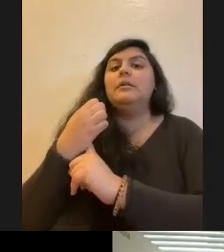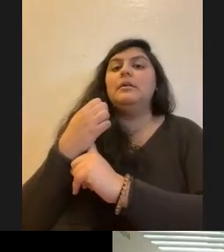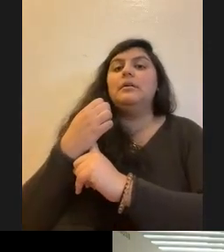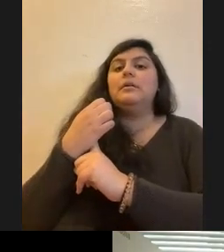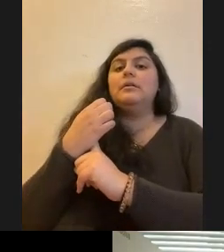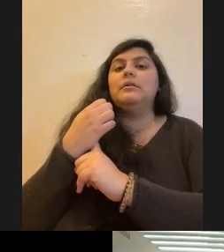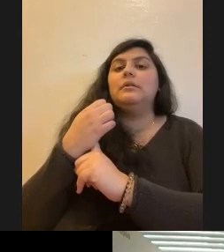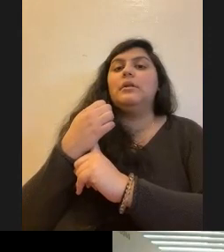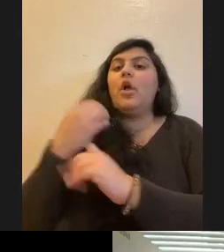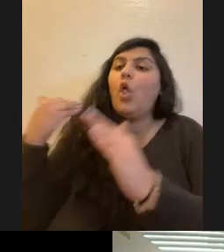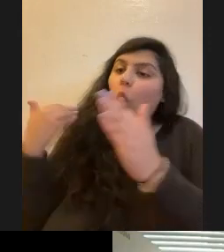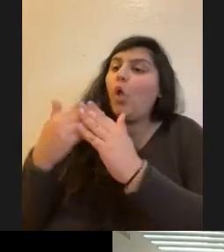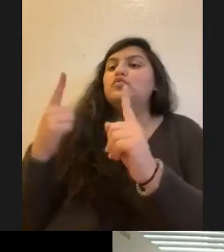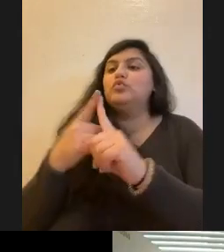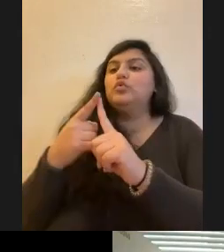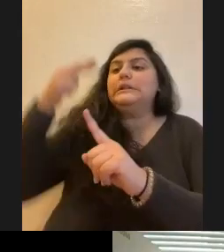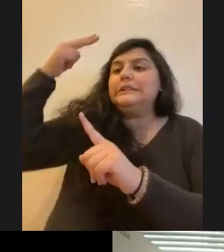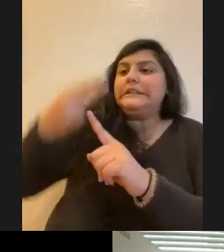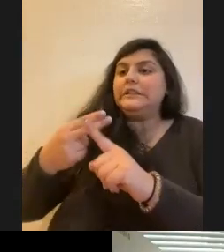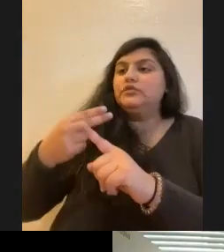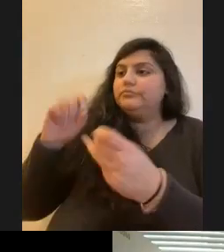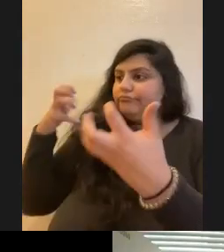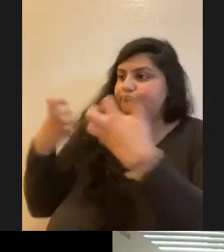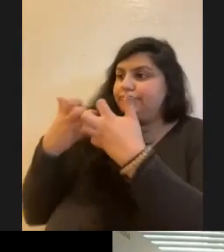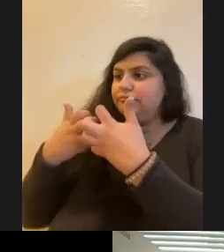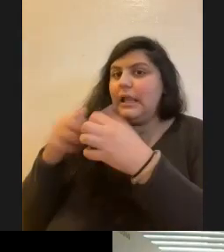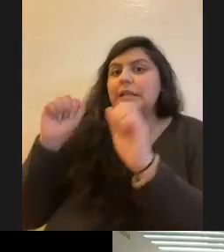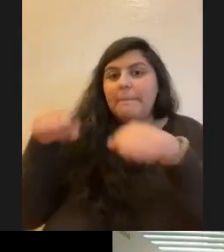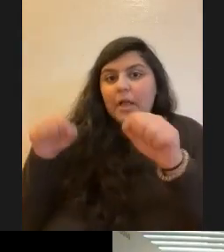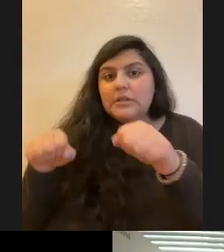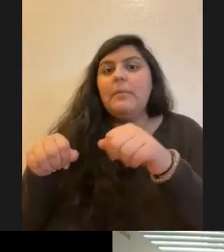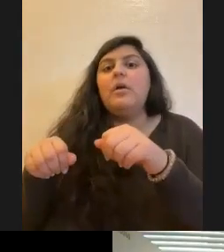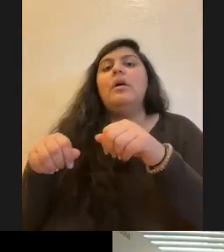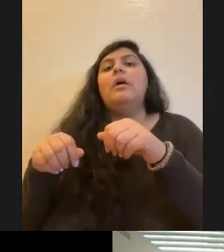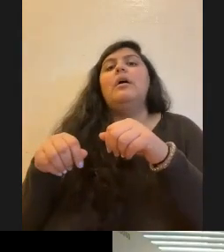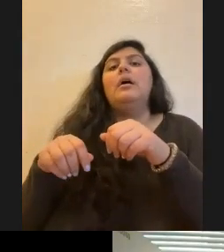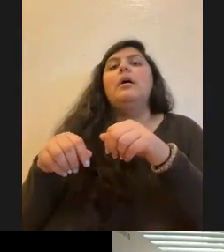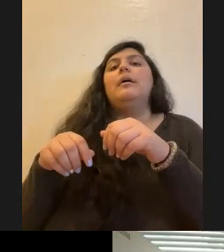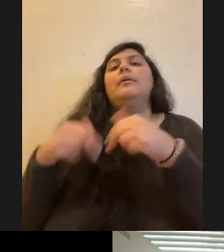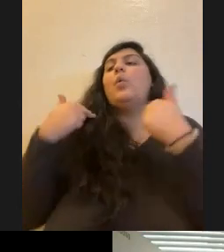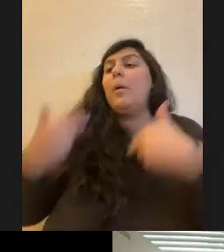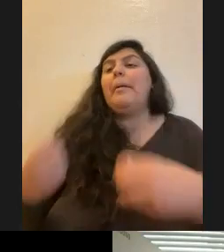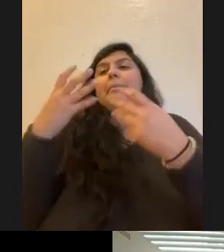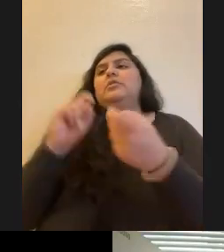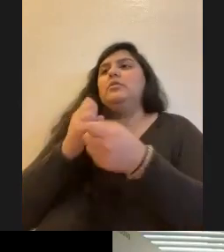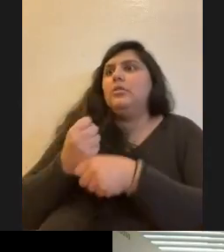as close to historically accurate as possible, even with humans changing a lot of things on Earth.